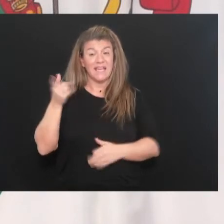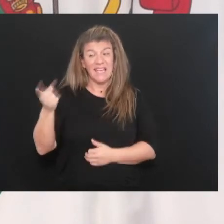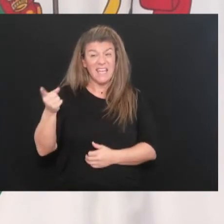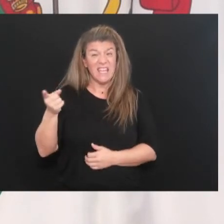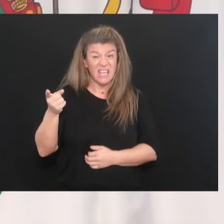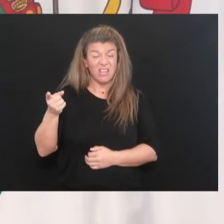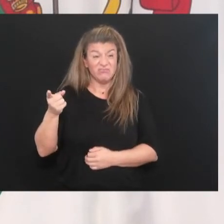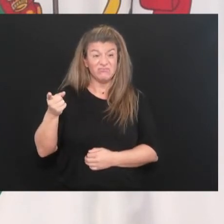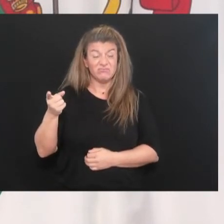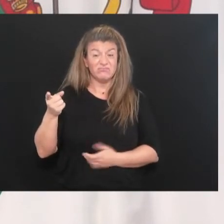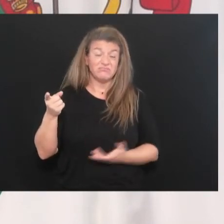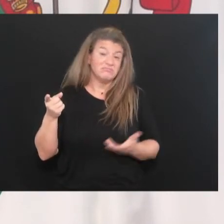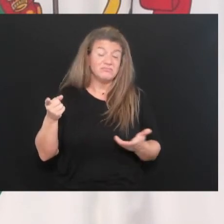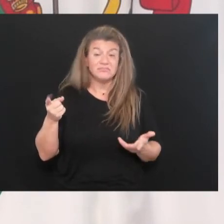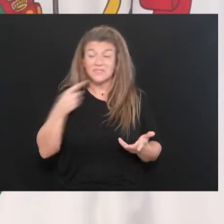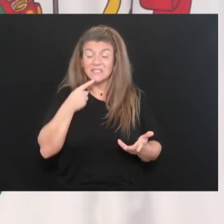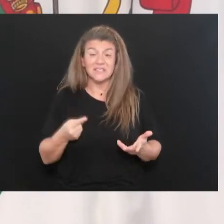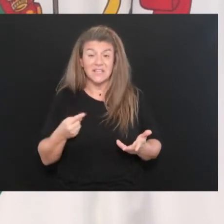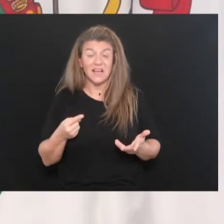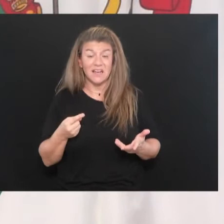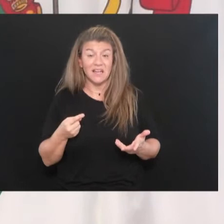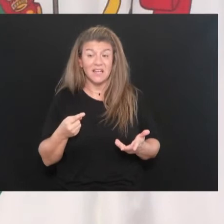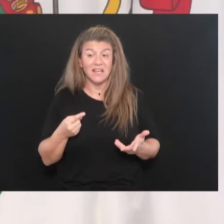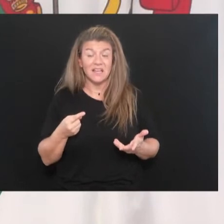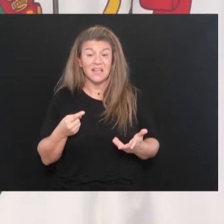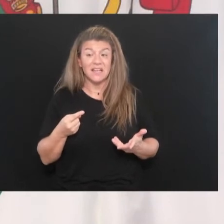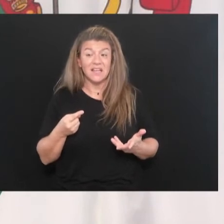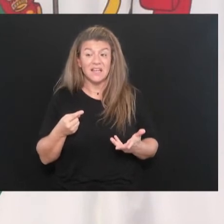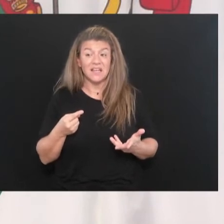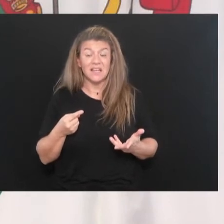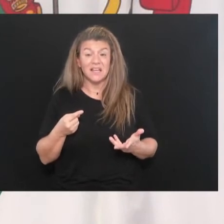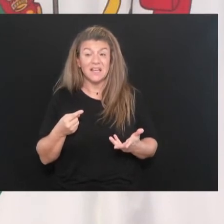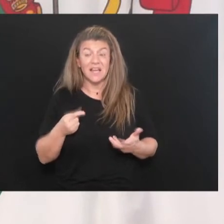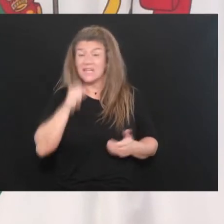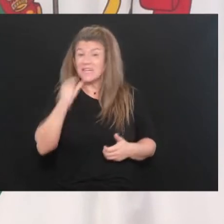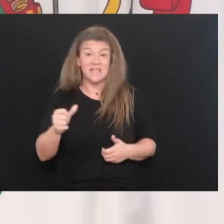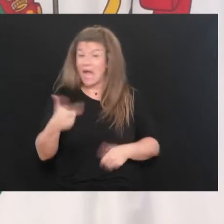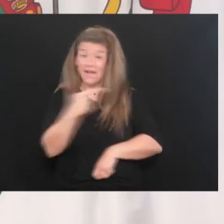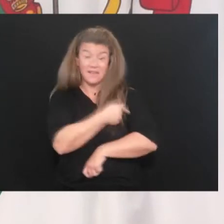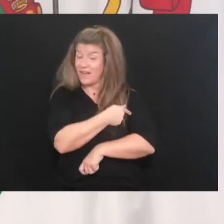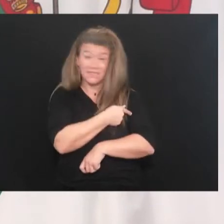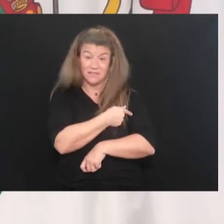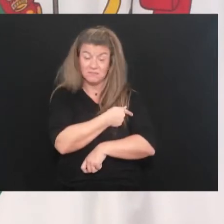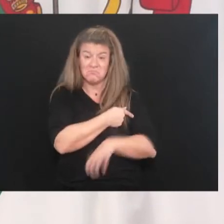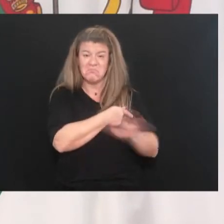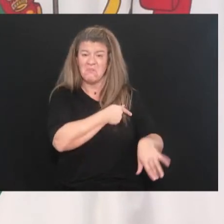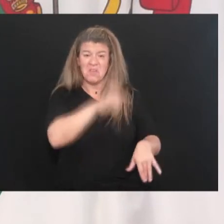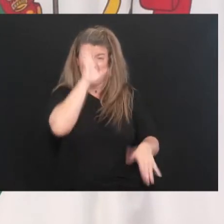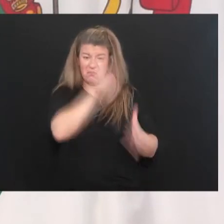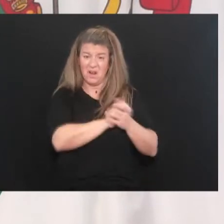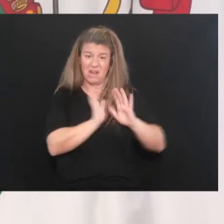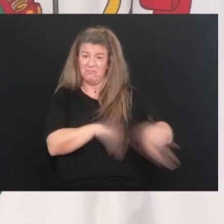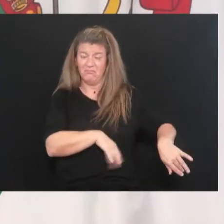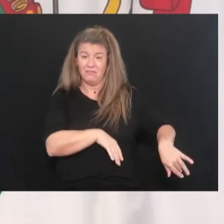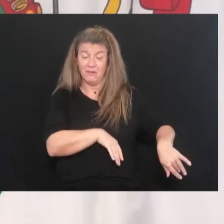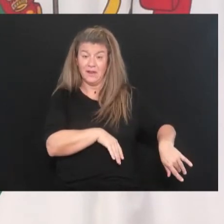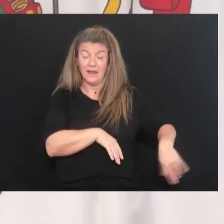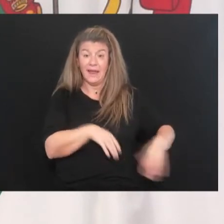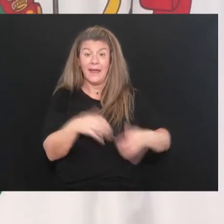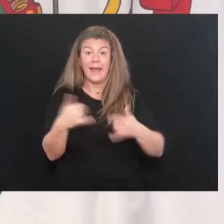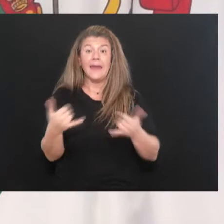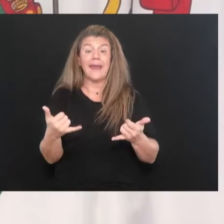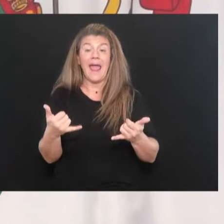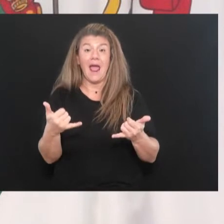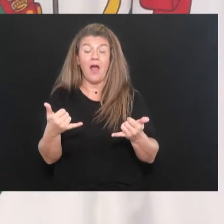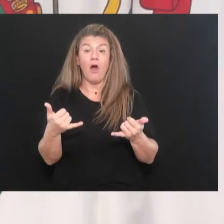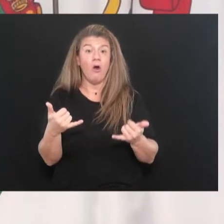he's saying that he didn't take the vaccine, he didn't believe in it and everything else, and now he'd be glad to come